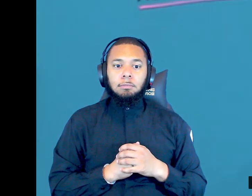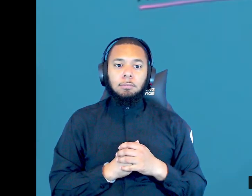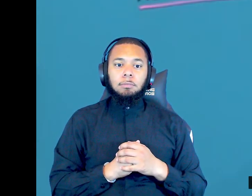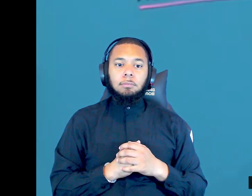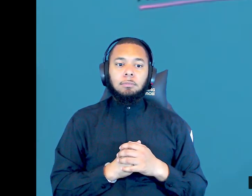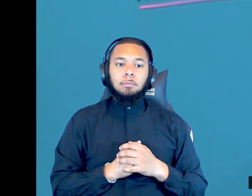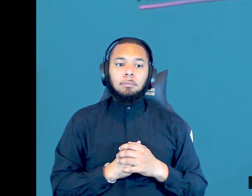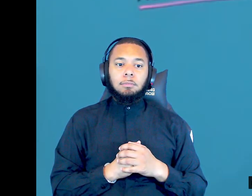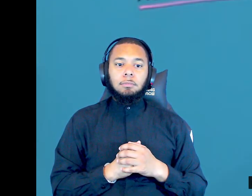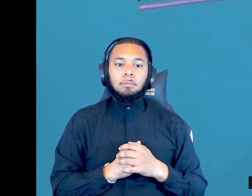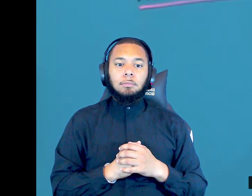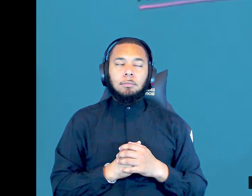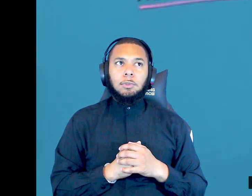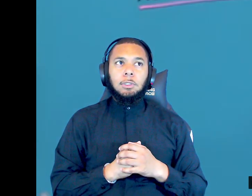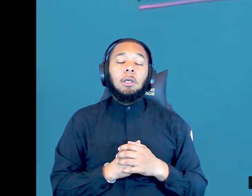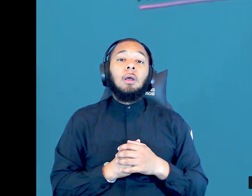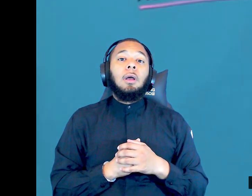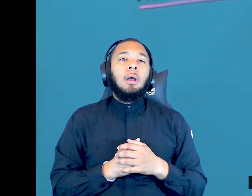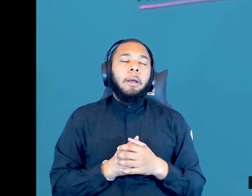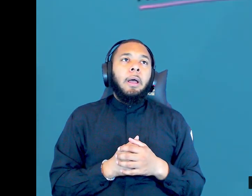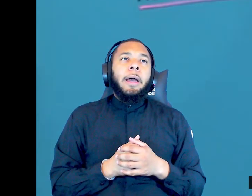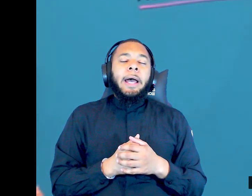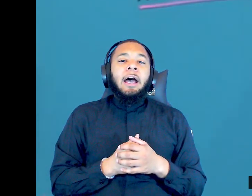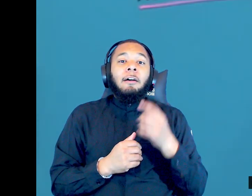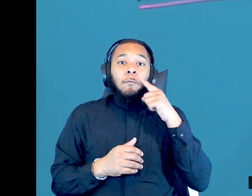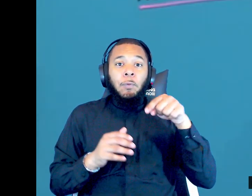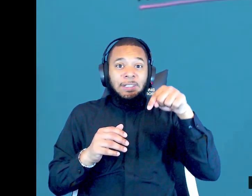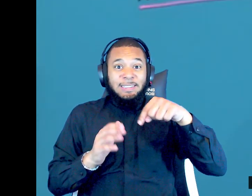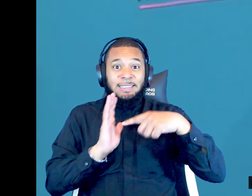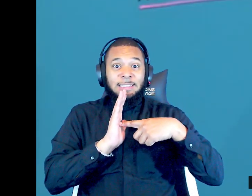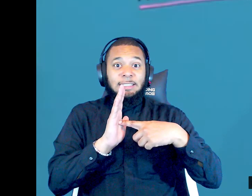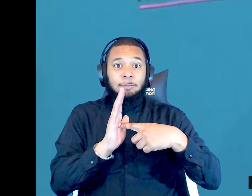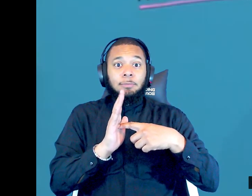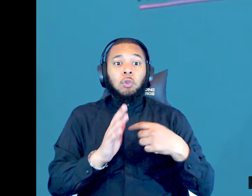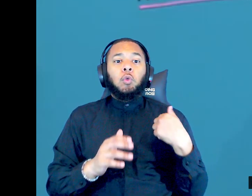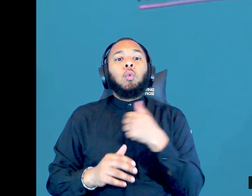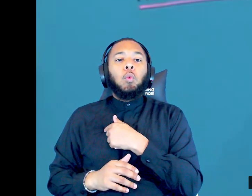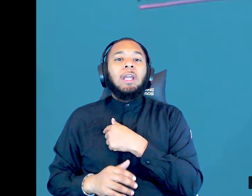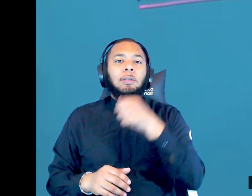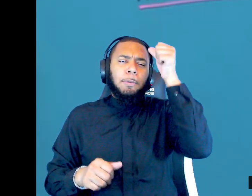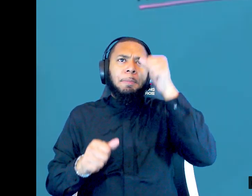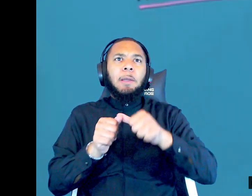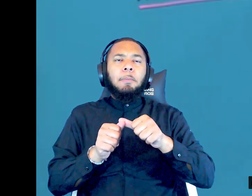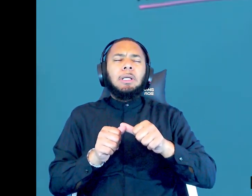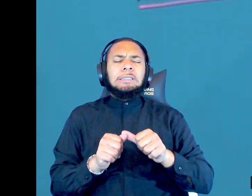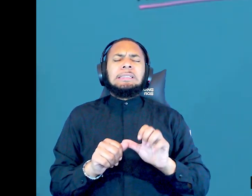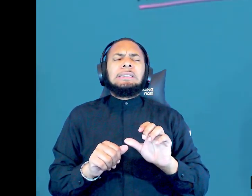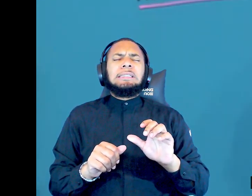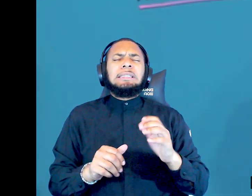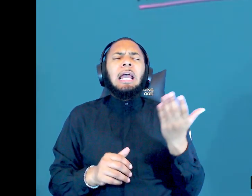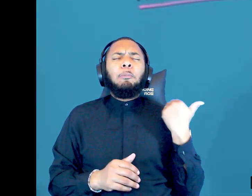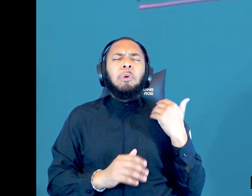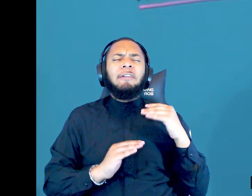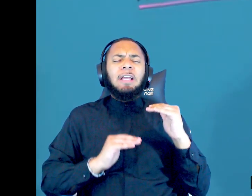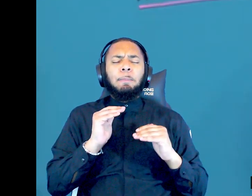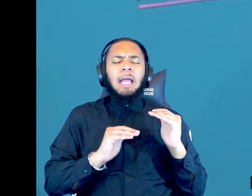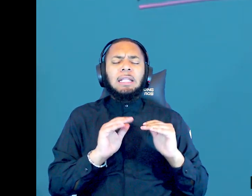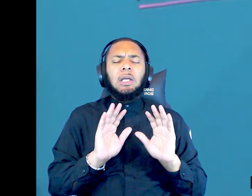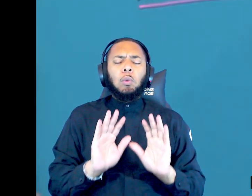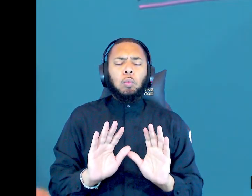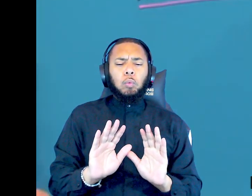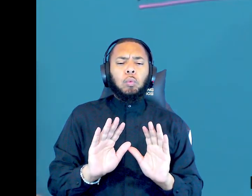really conscious of the fact that we have a previous balance and we decide to cool